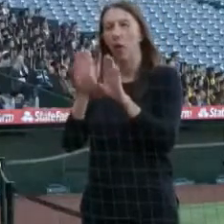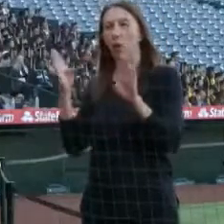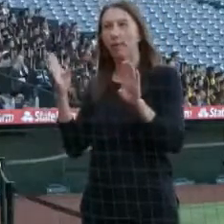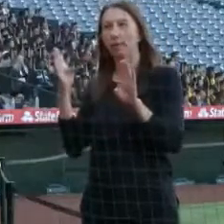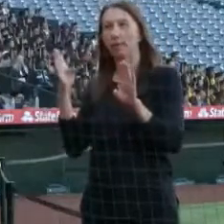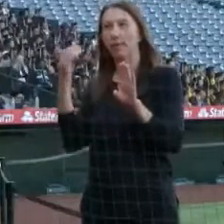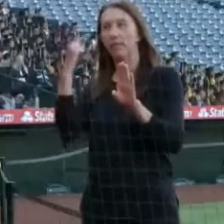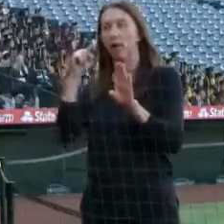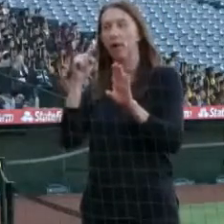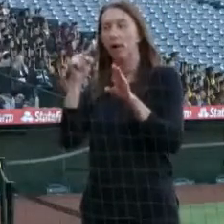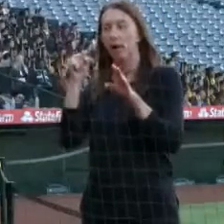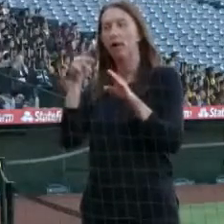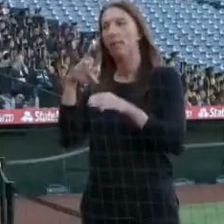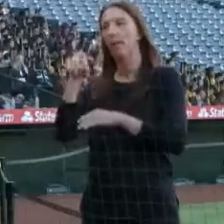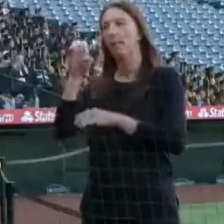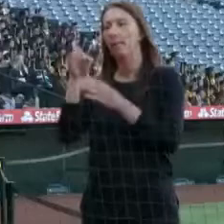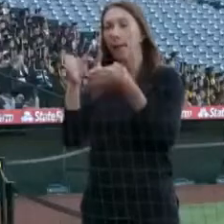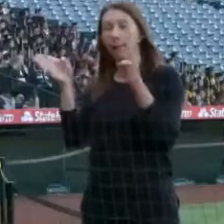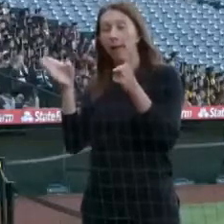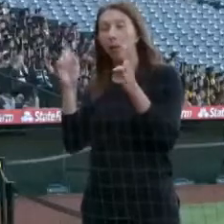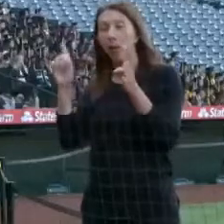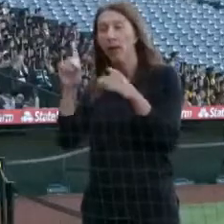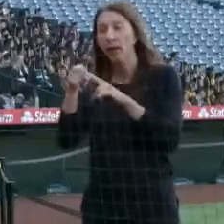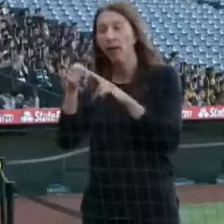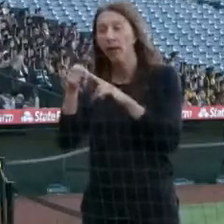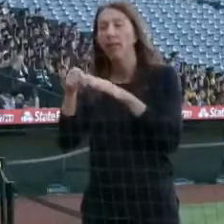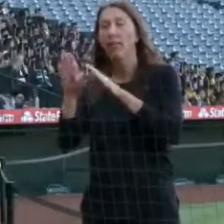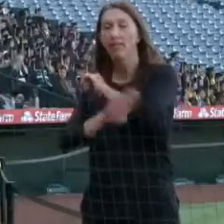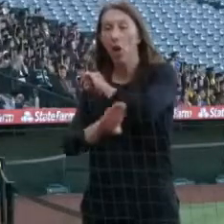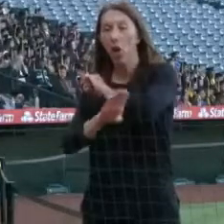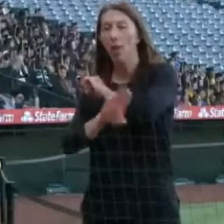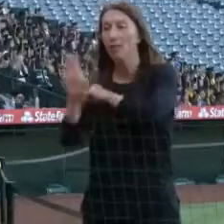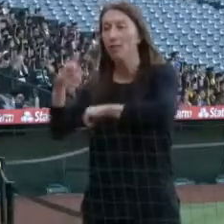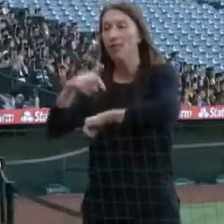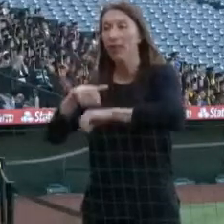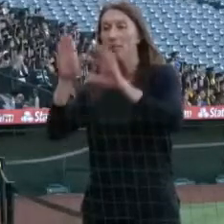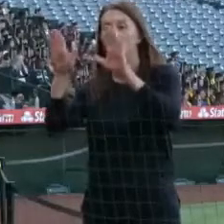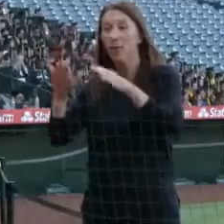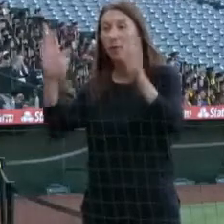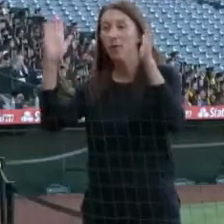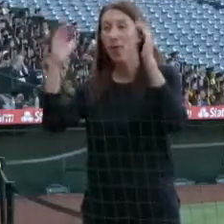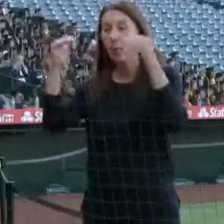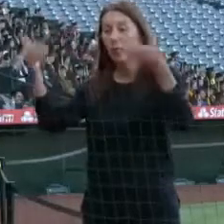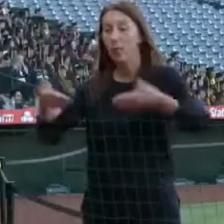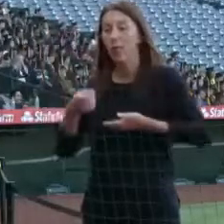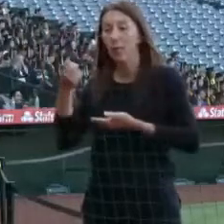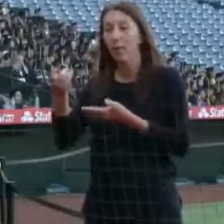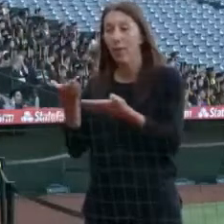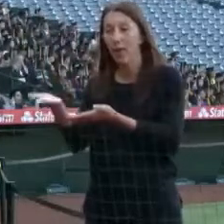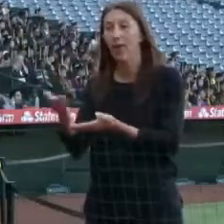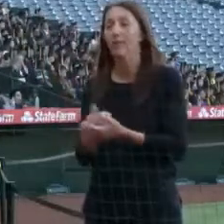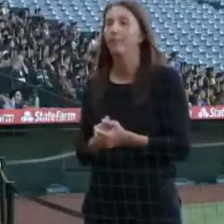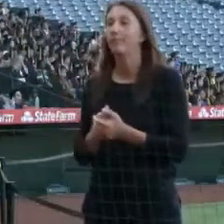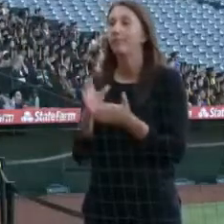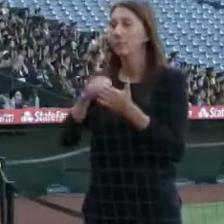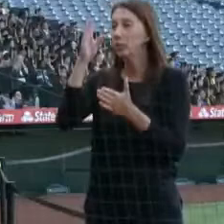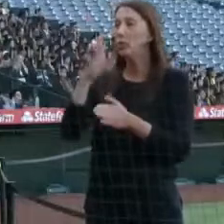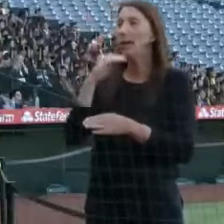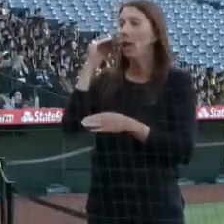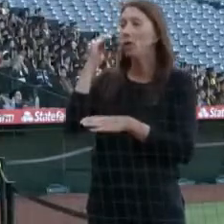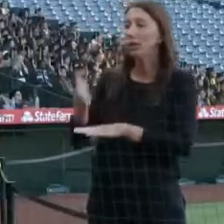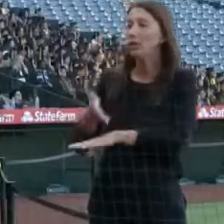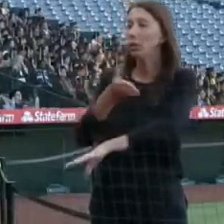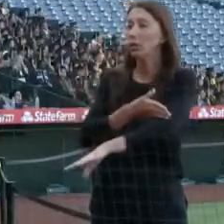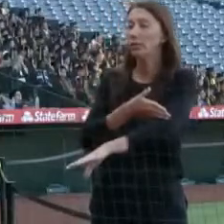fall, so your timing is great. We hope to welcome you there. Student housing was increased and